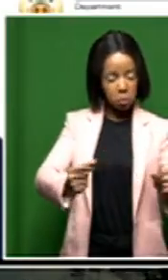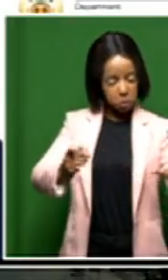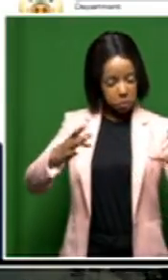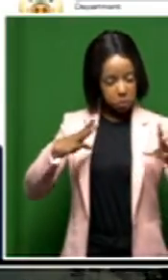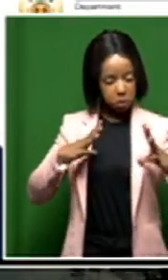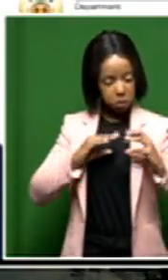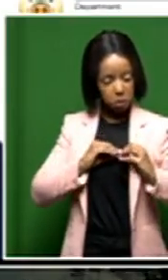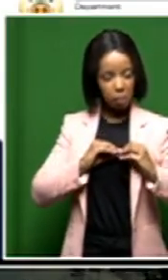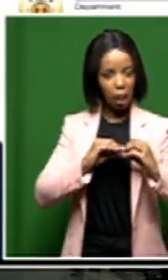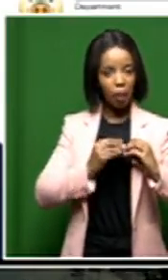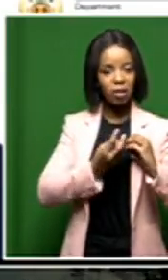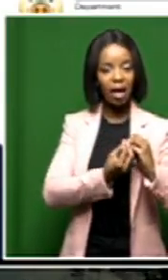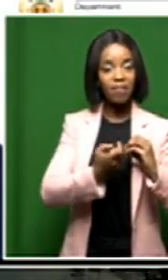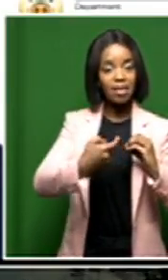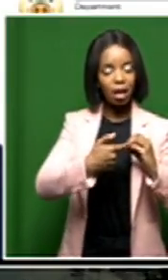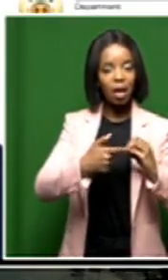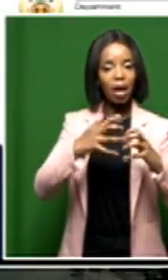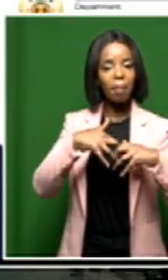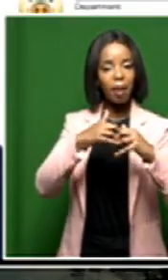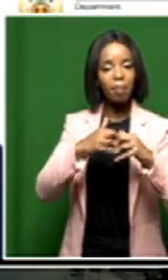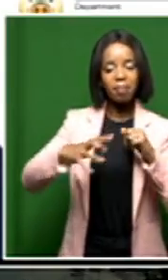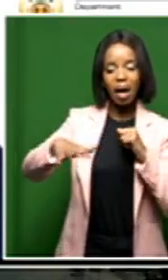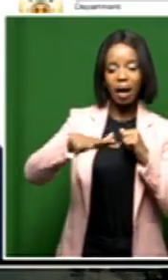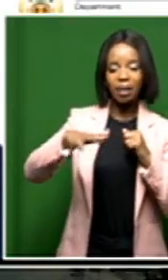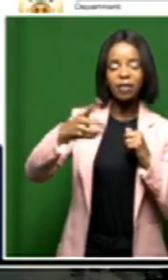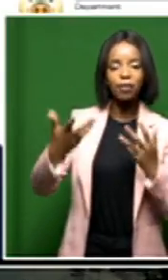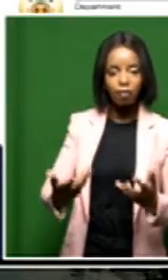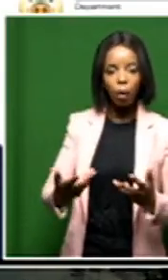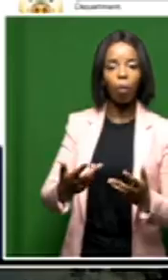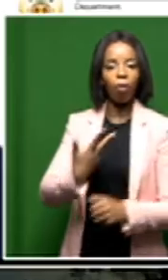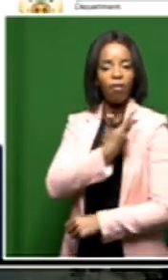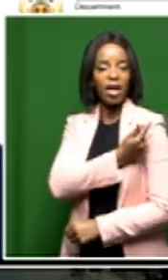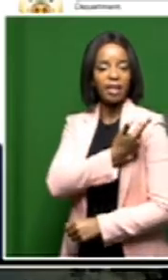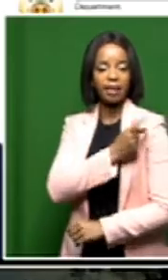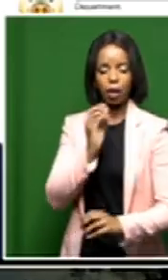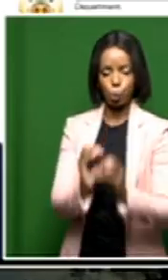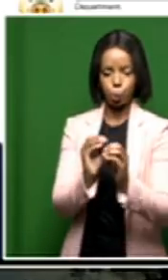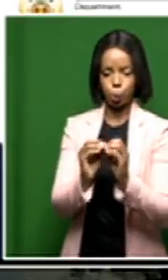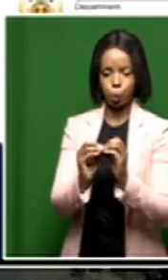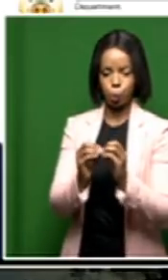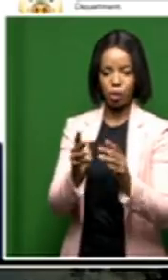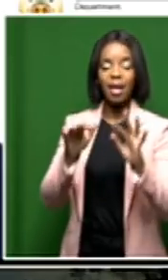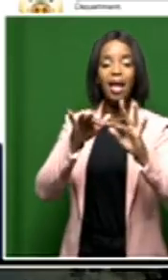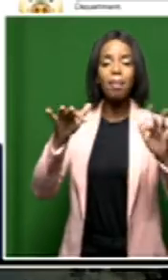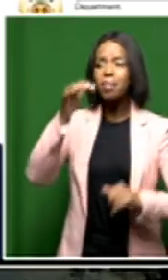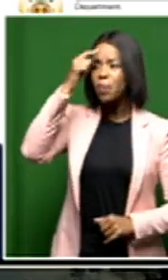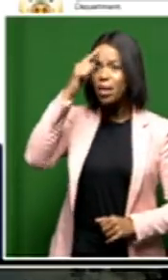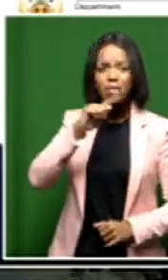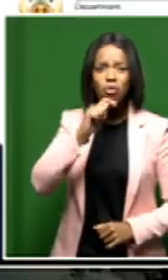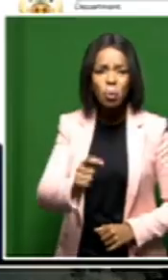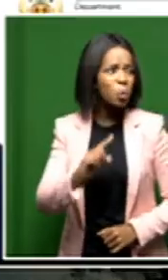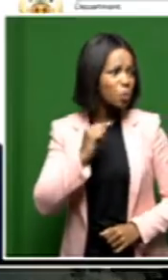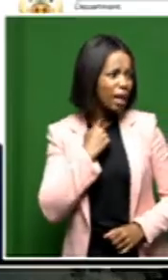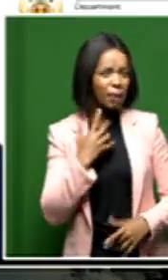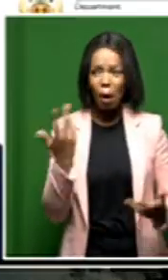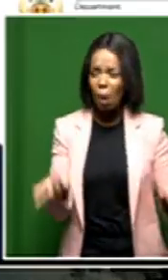this hub to create vaccines. And this was a story that was doing the rounds. And when people were thinking, is it true? Isn't it true? Is this real? Isn't it real?